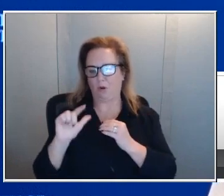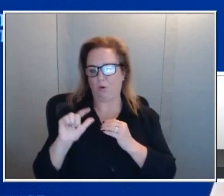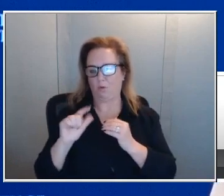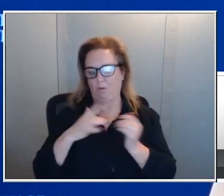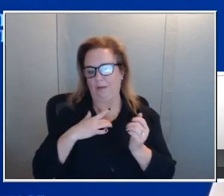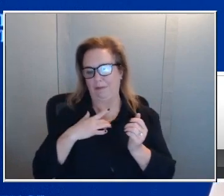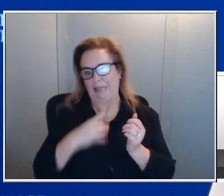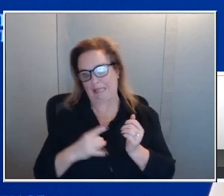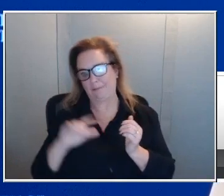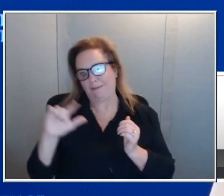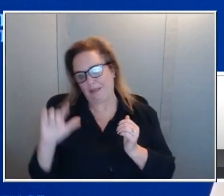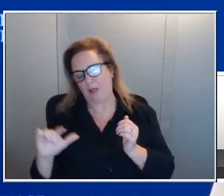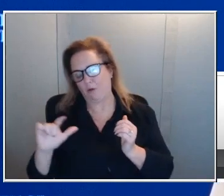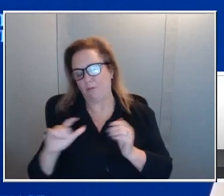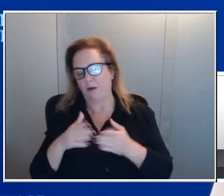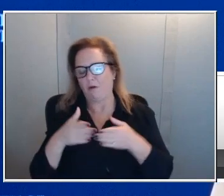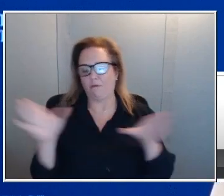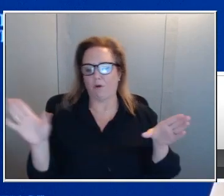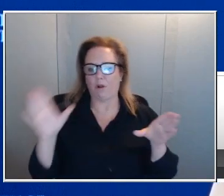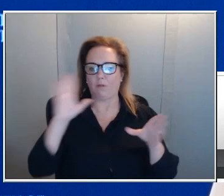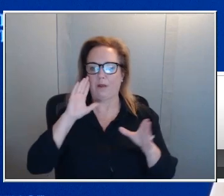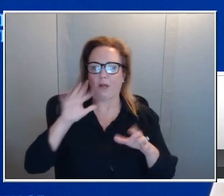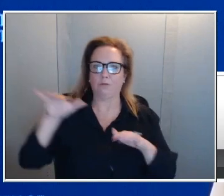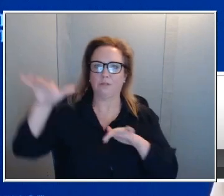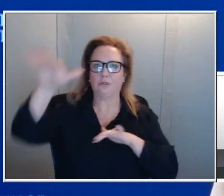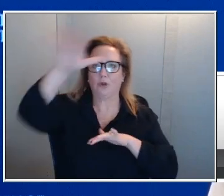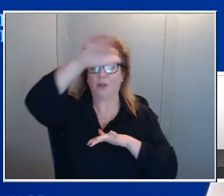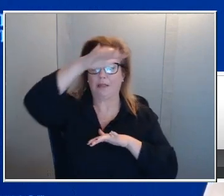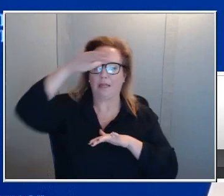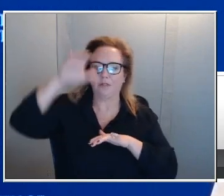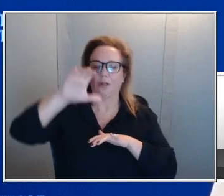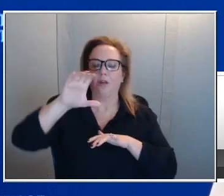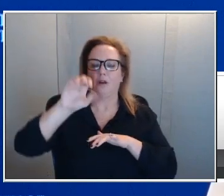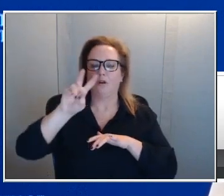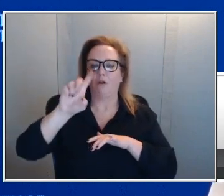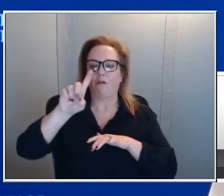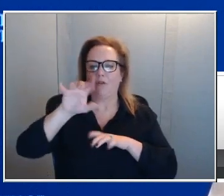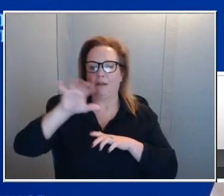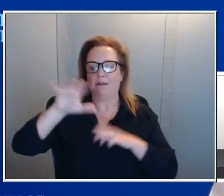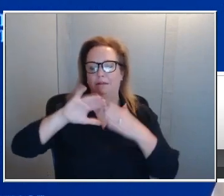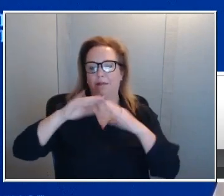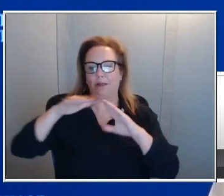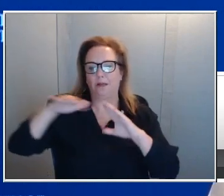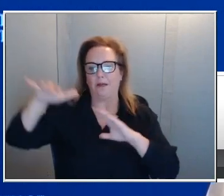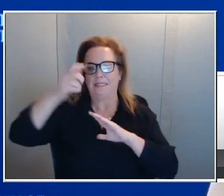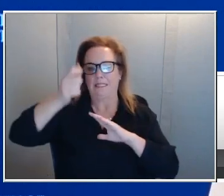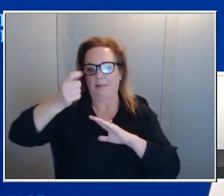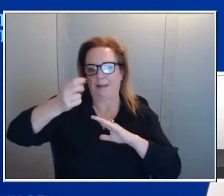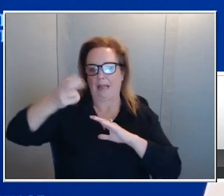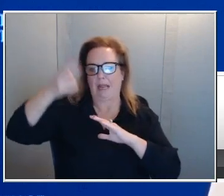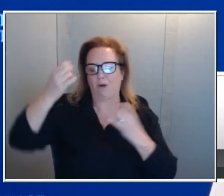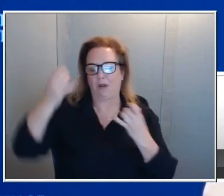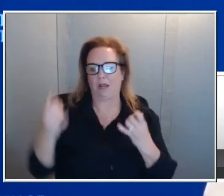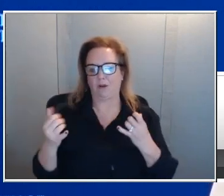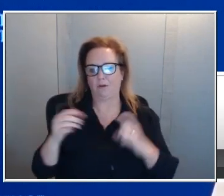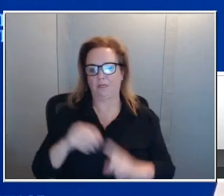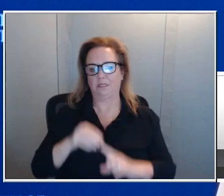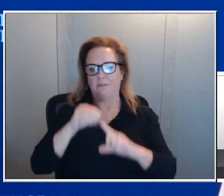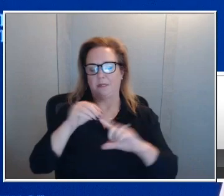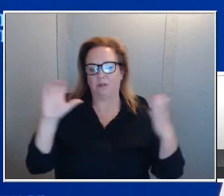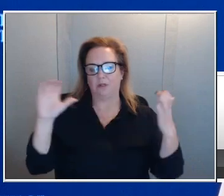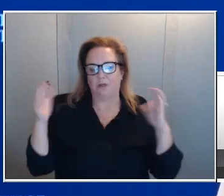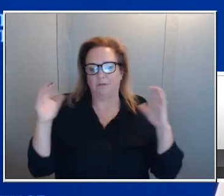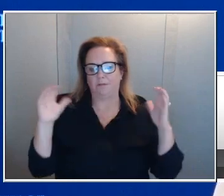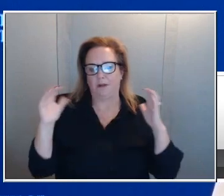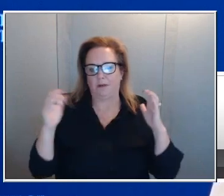but overall we know that circulation of SARS-CoV-2 in the community is a little bit higher now, especially compared to